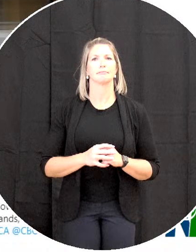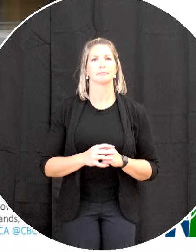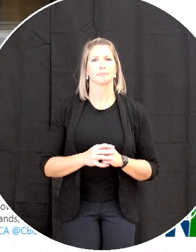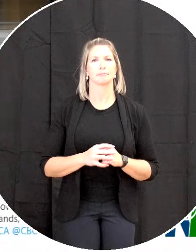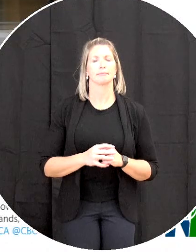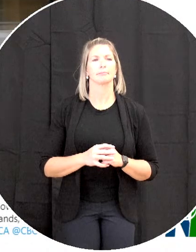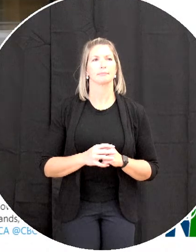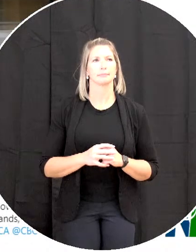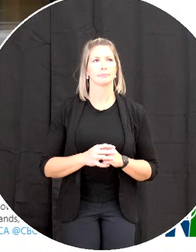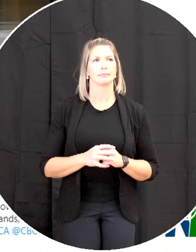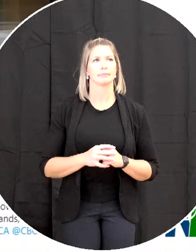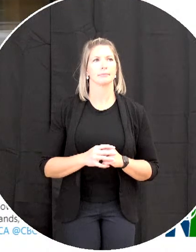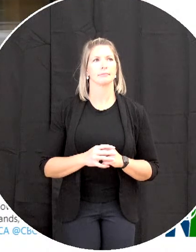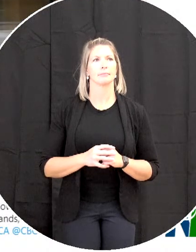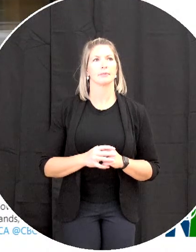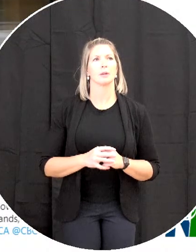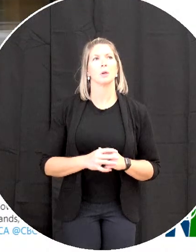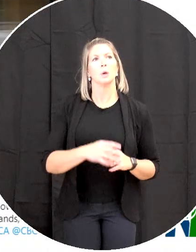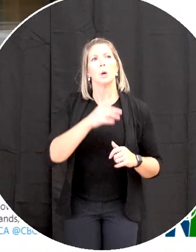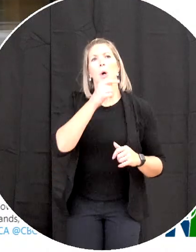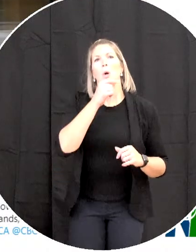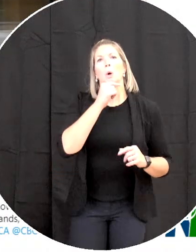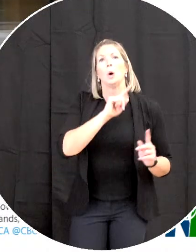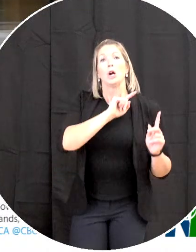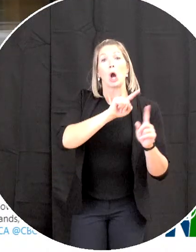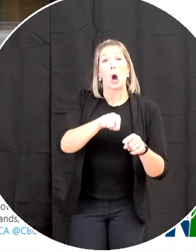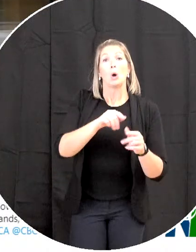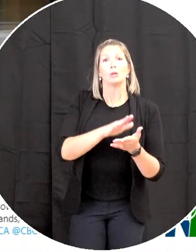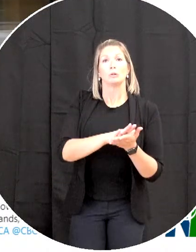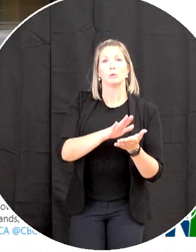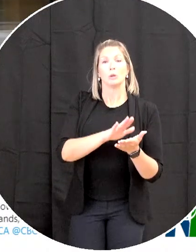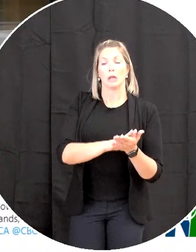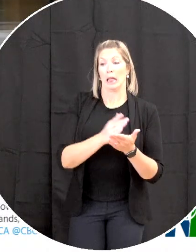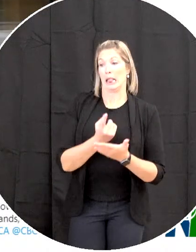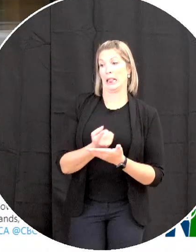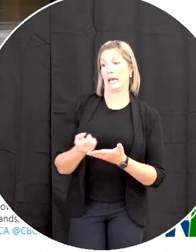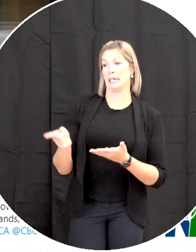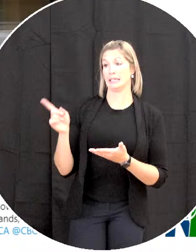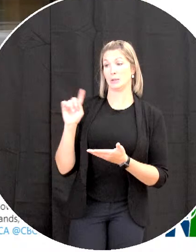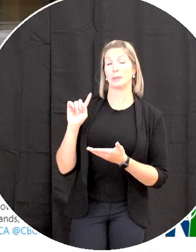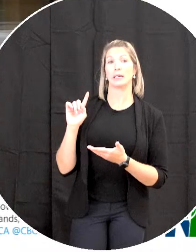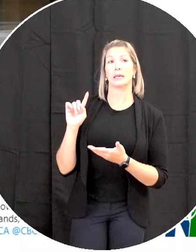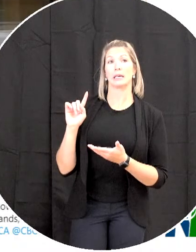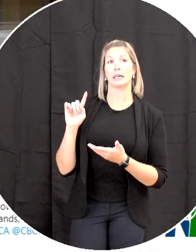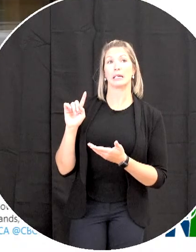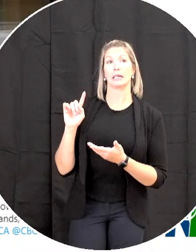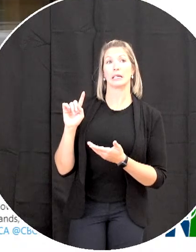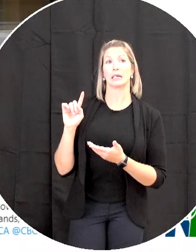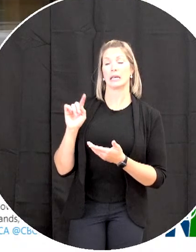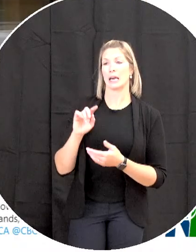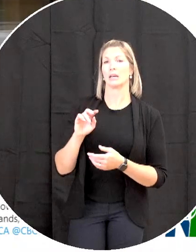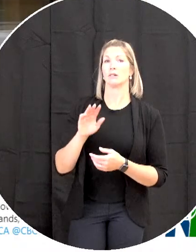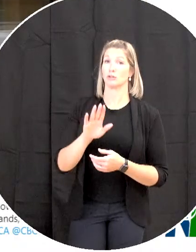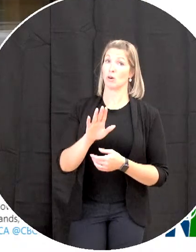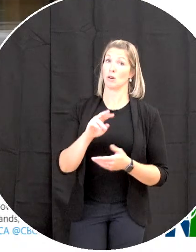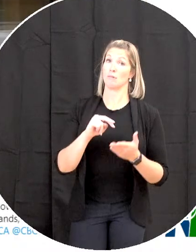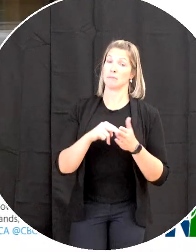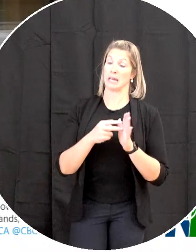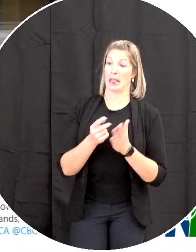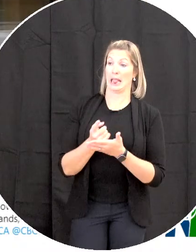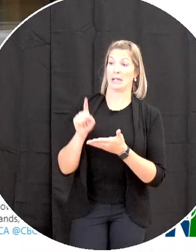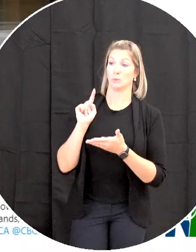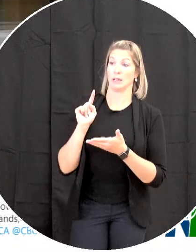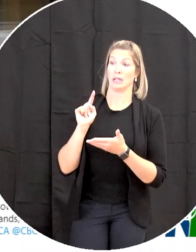In terms of attendance, attendance last week was the second week of school, which is the first full week of